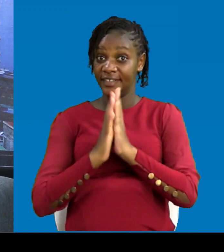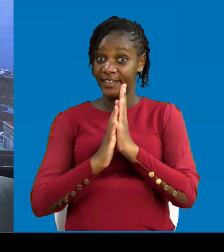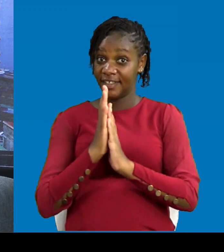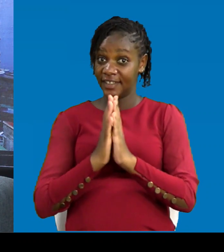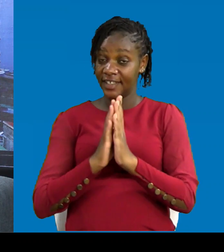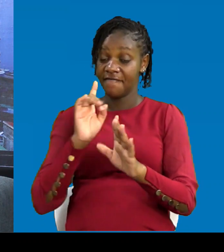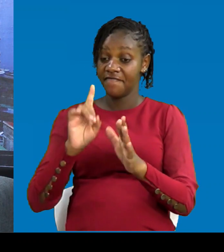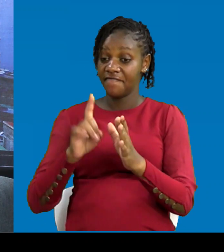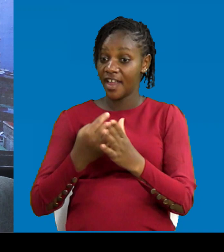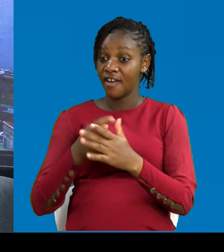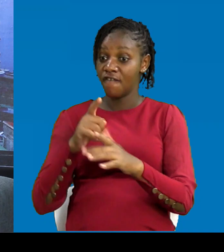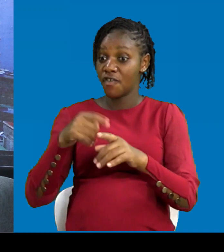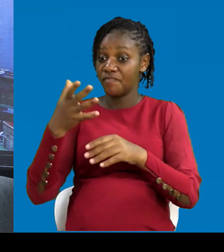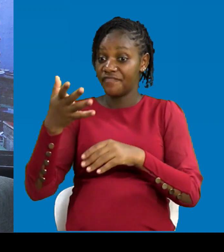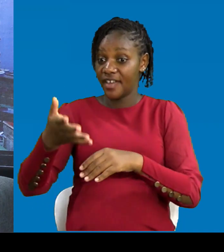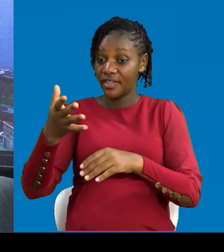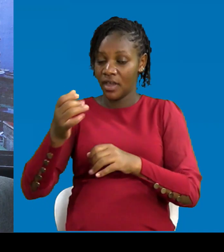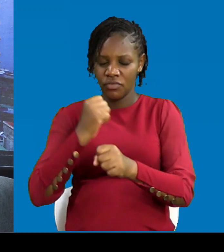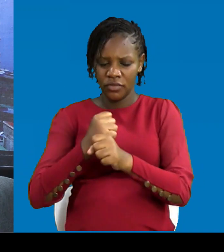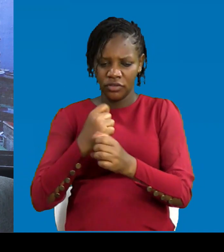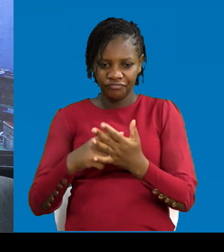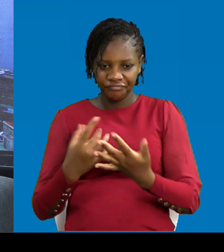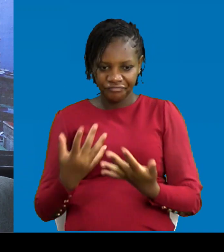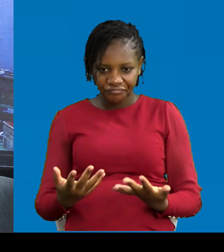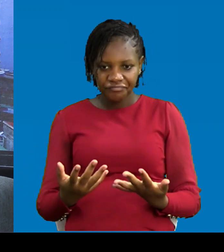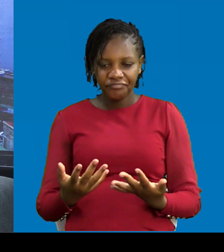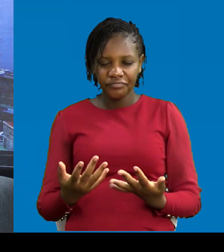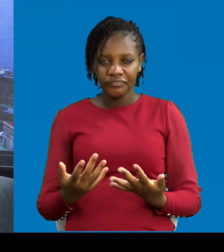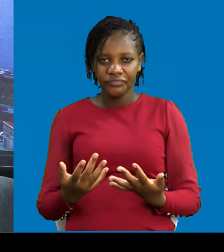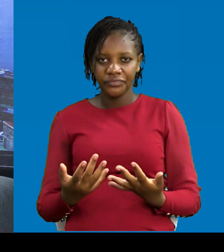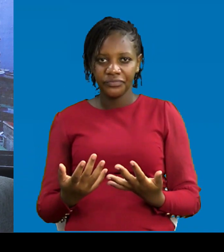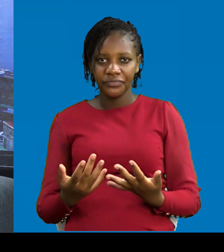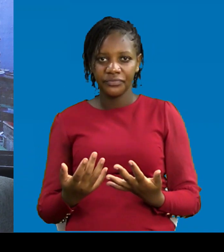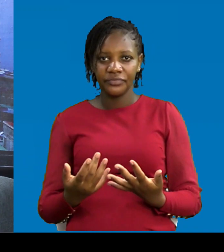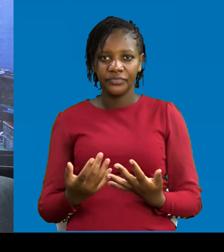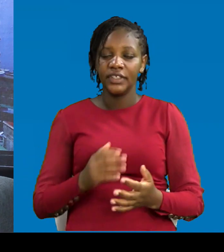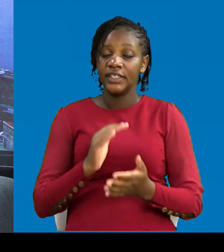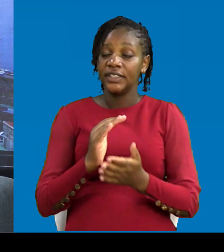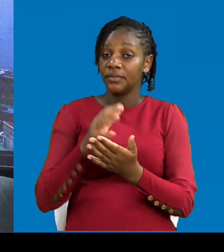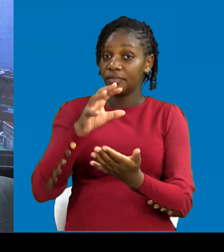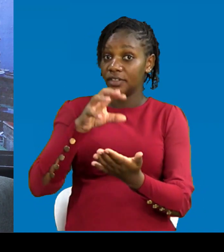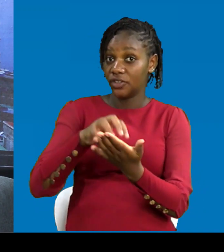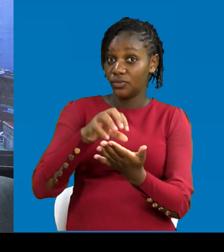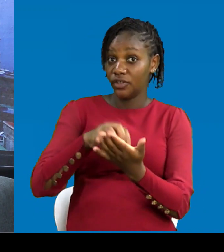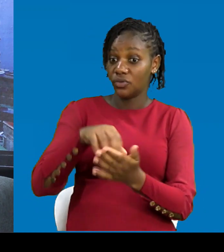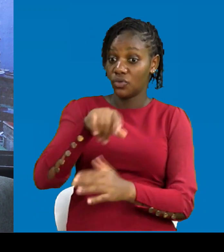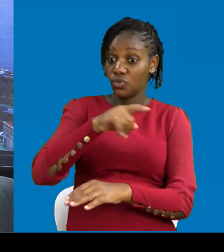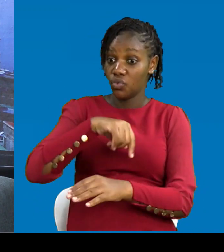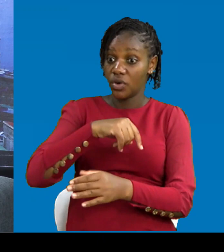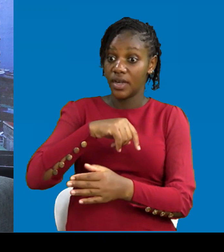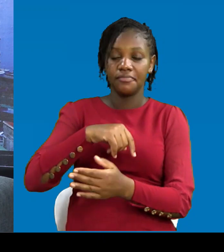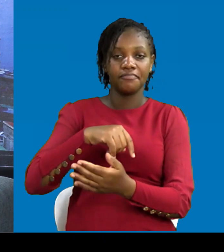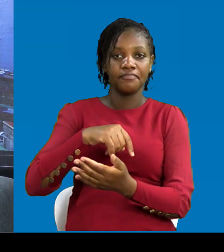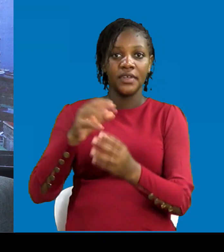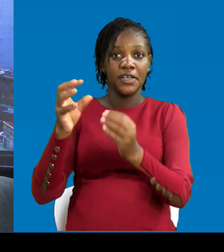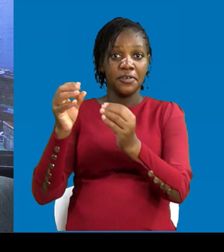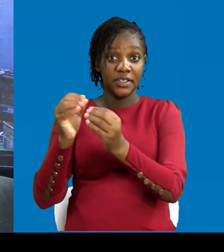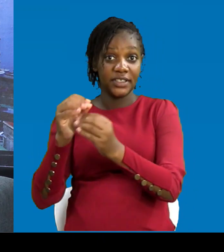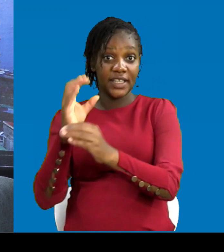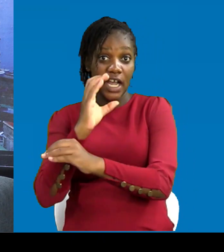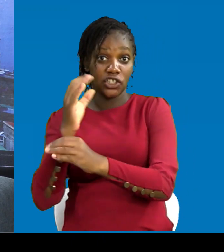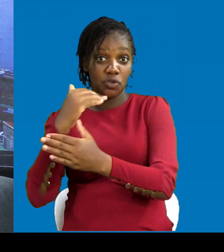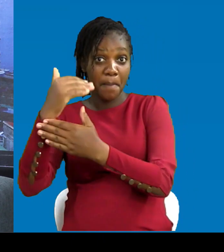from there, then of course, in certain instances, we get to meet the client before now we start the whole